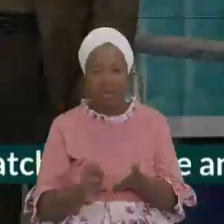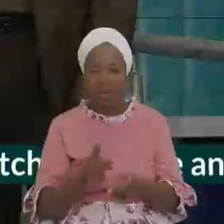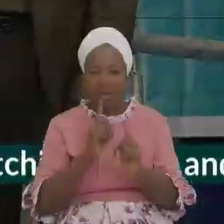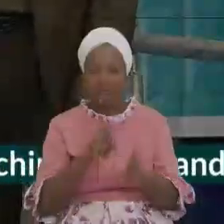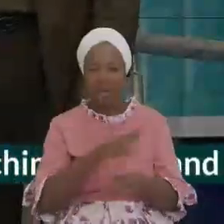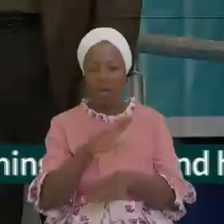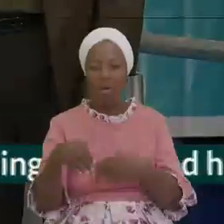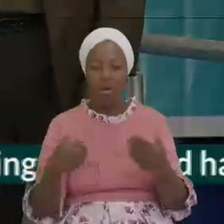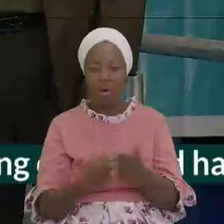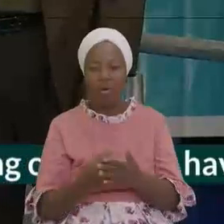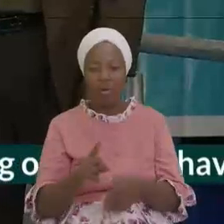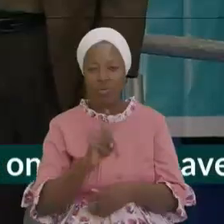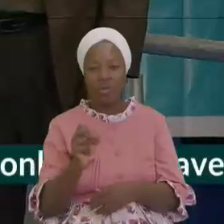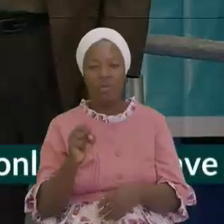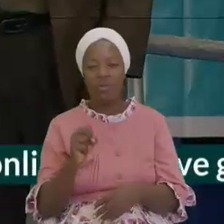the slip online.